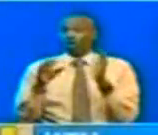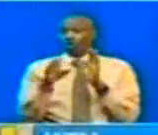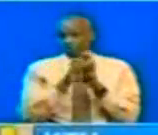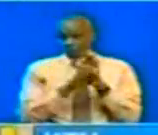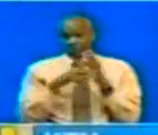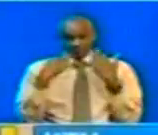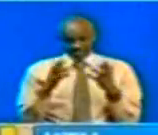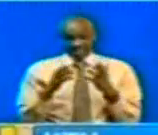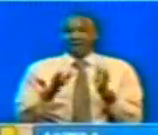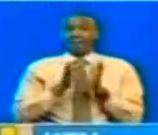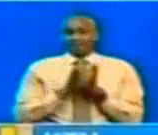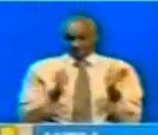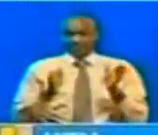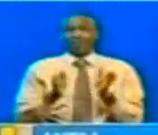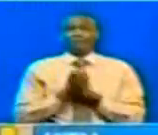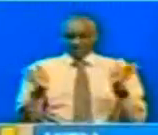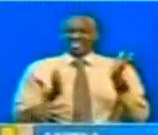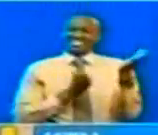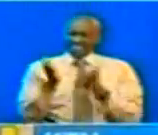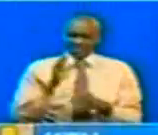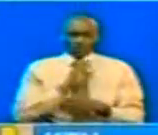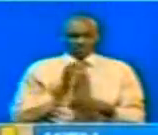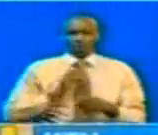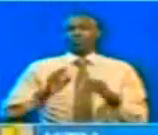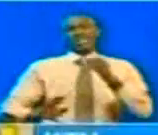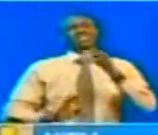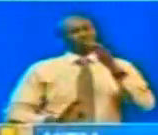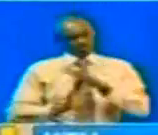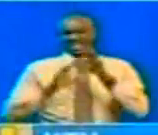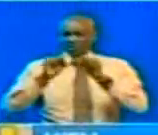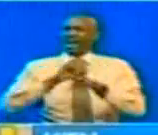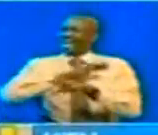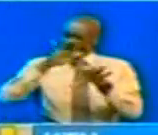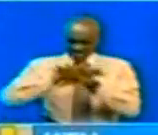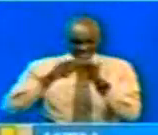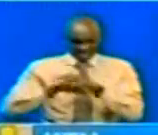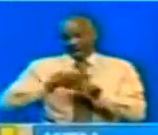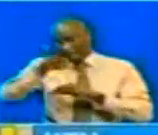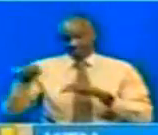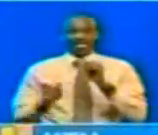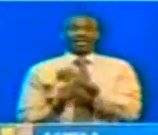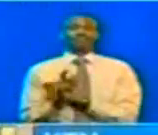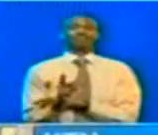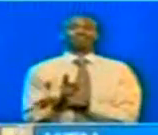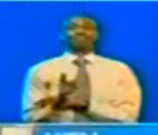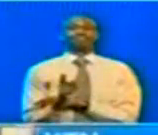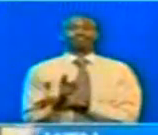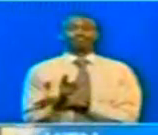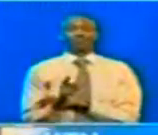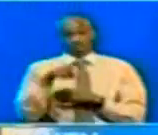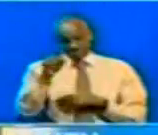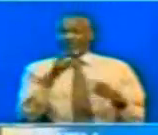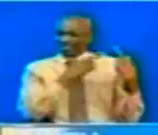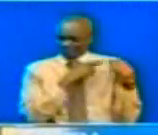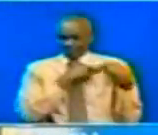agreed that the public service commission will suffice okay. for the health sector. Right. And so we hold that view until okay. So it'll handle otherwise. Yeah,